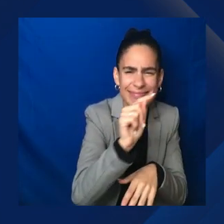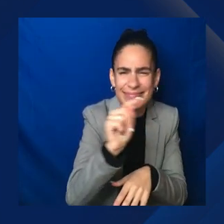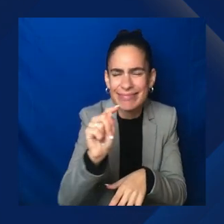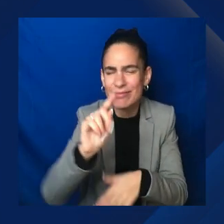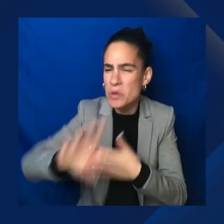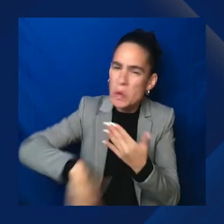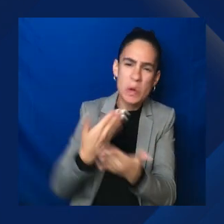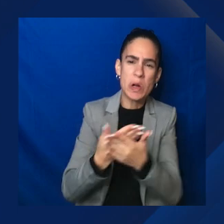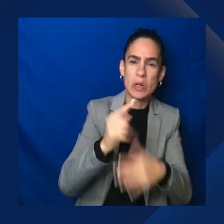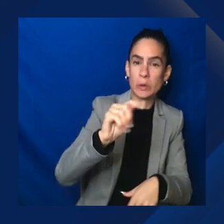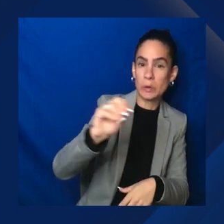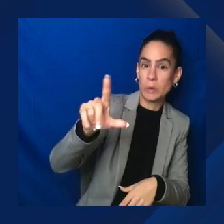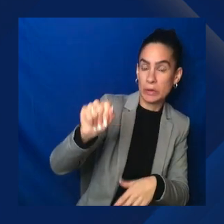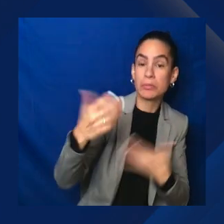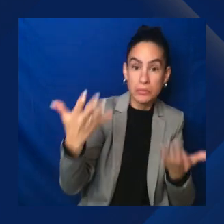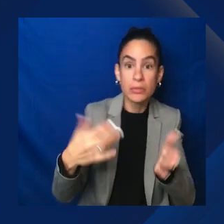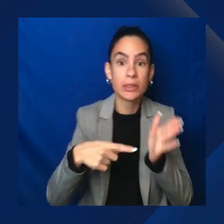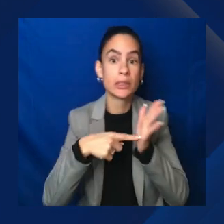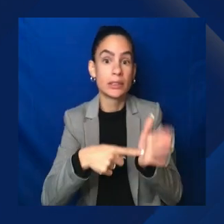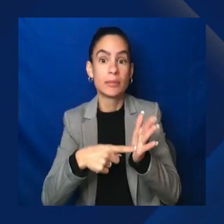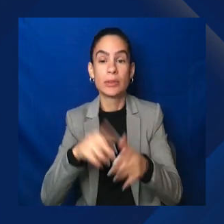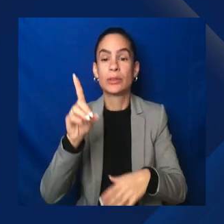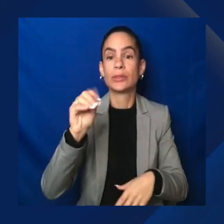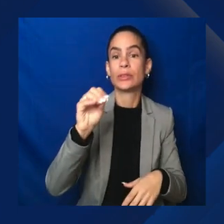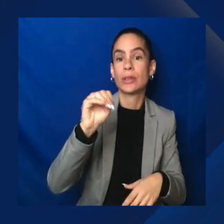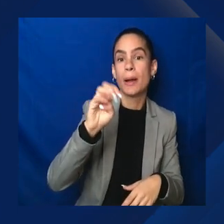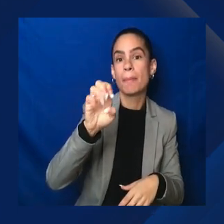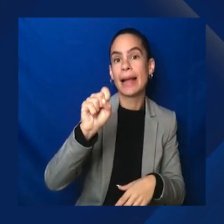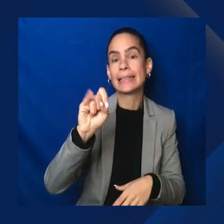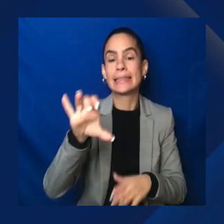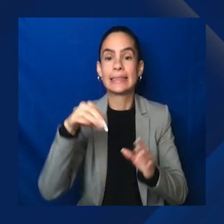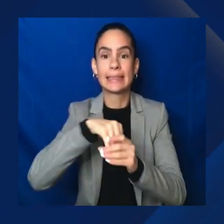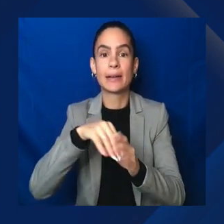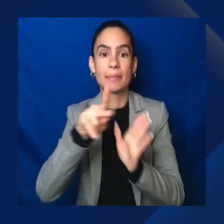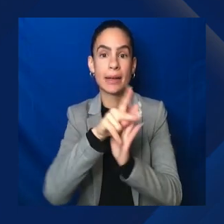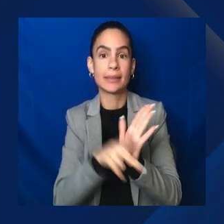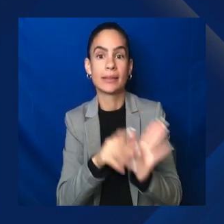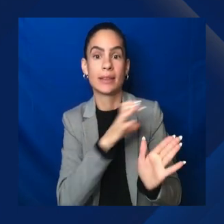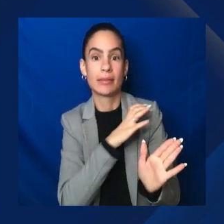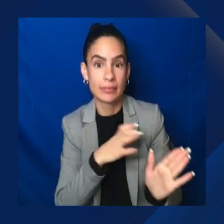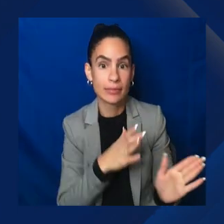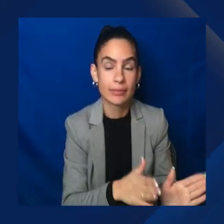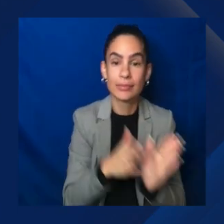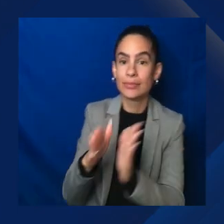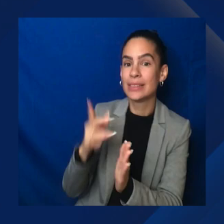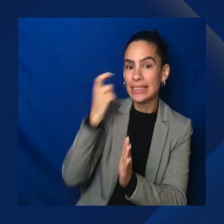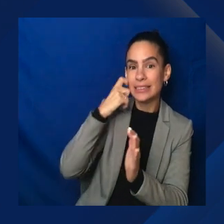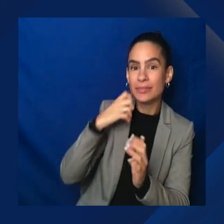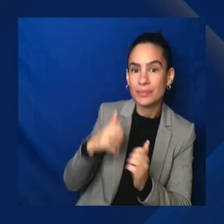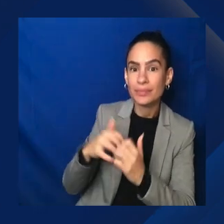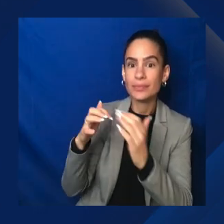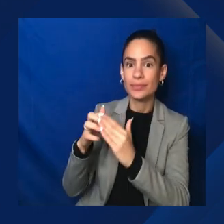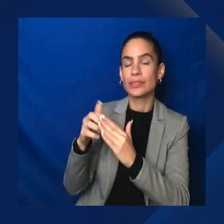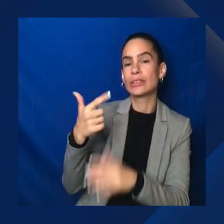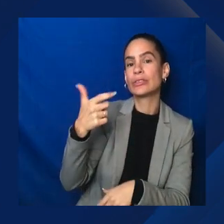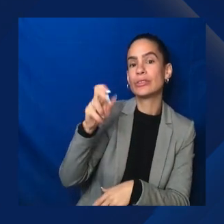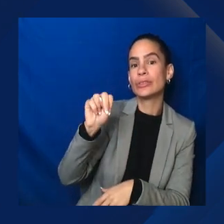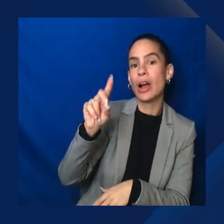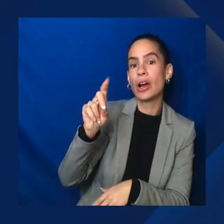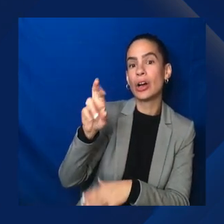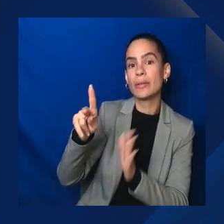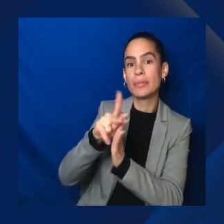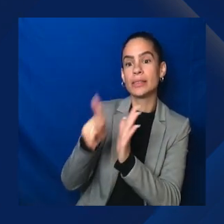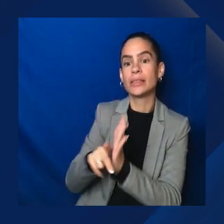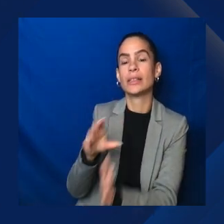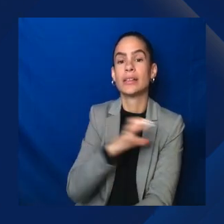Council, but our newly established Gender Policy Council. Not only the Department of Health and Human Services, but the